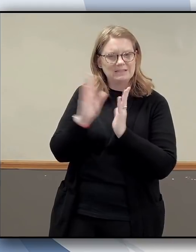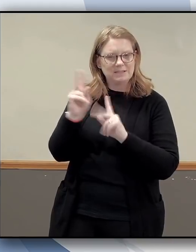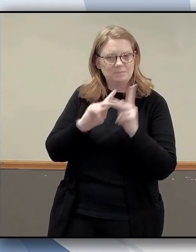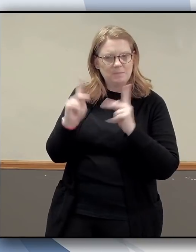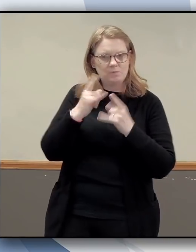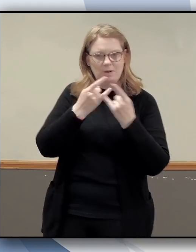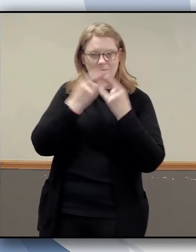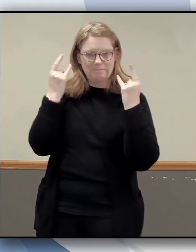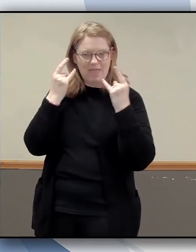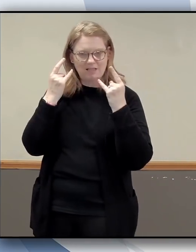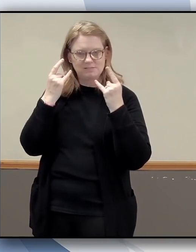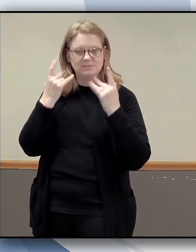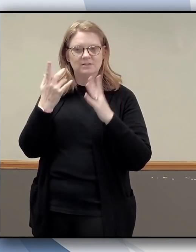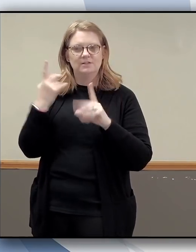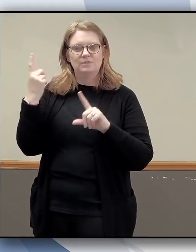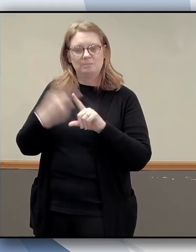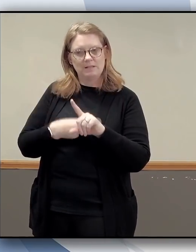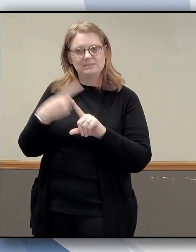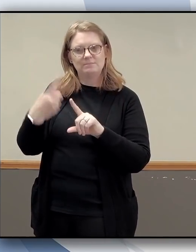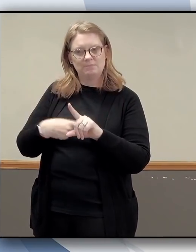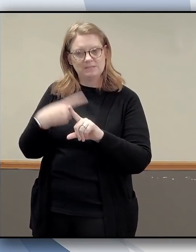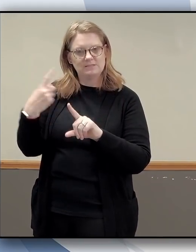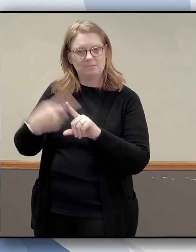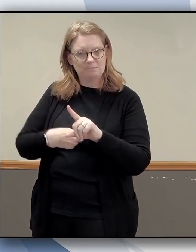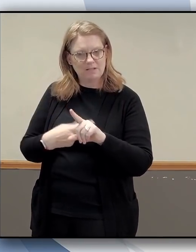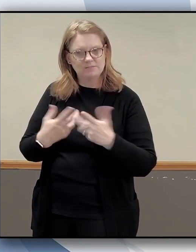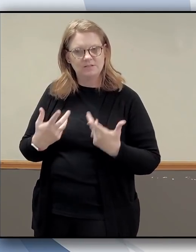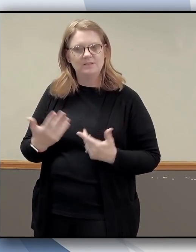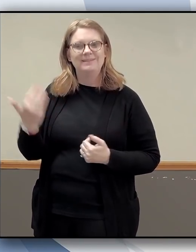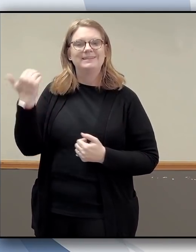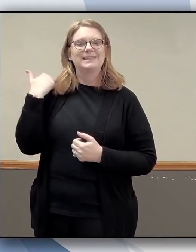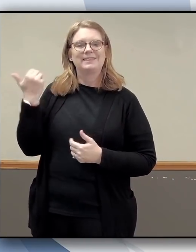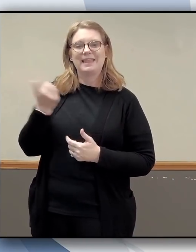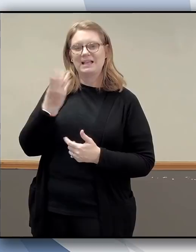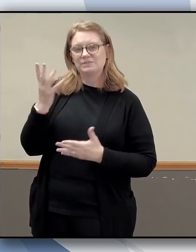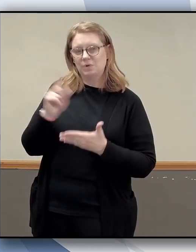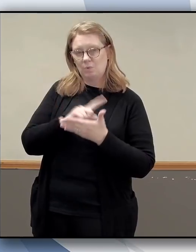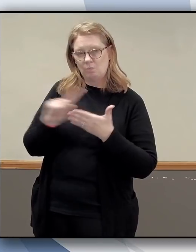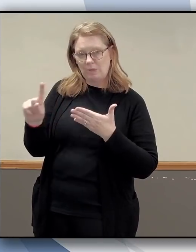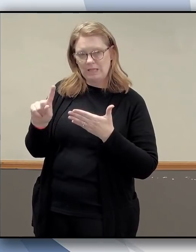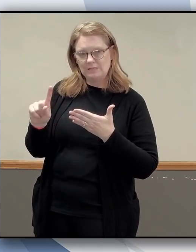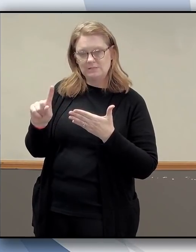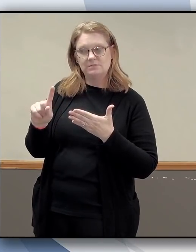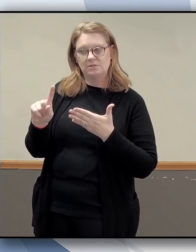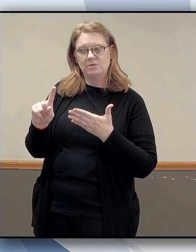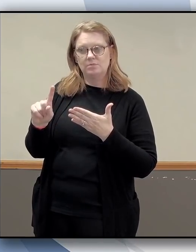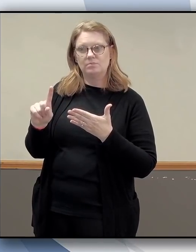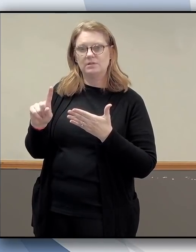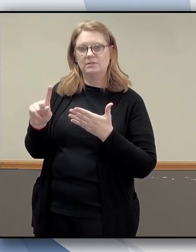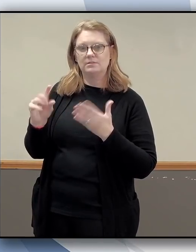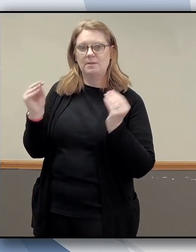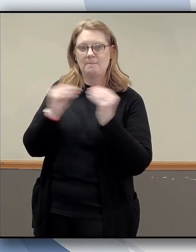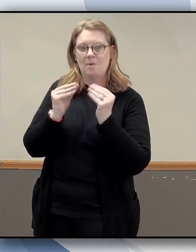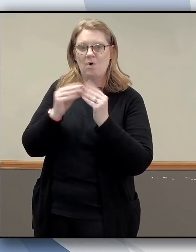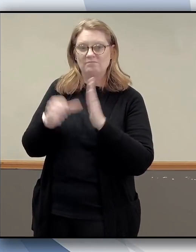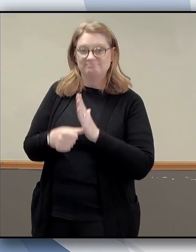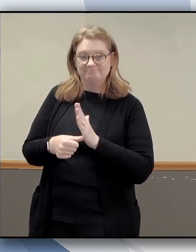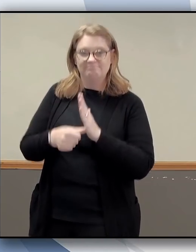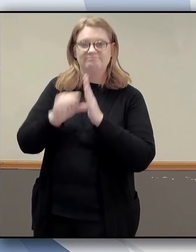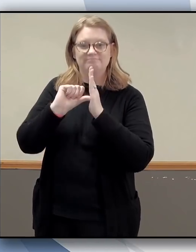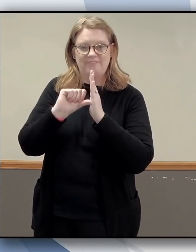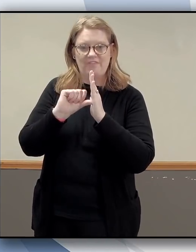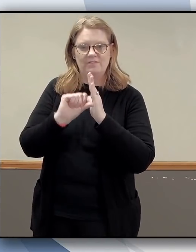for months now, and increasingly in the last couple of weeks with more intensity, but they haven't been